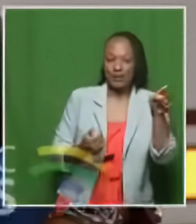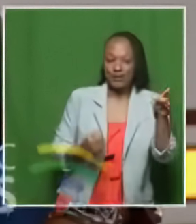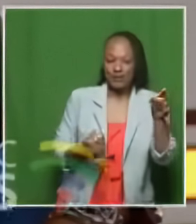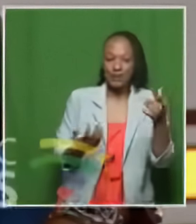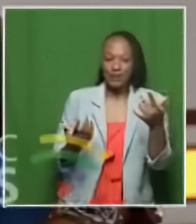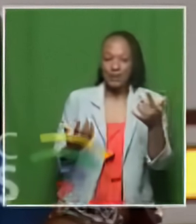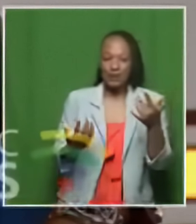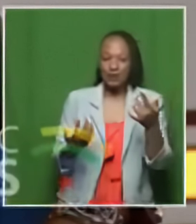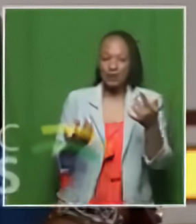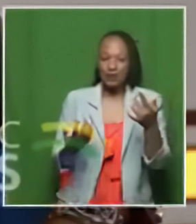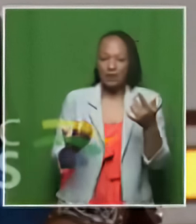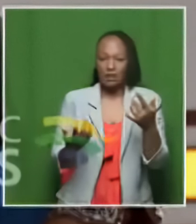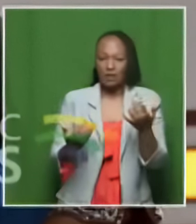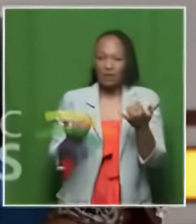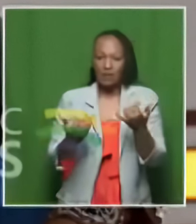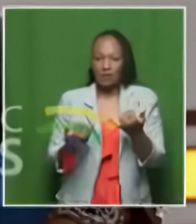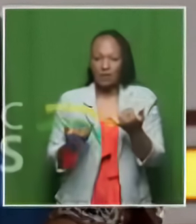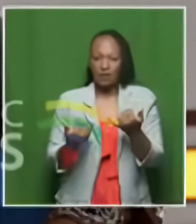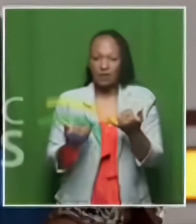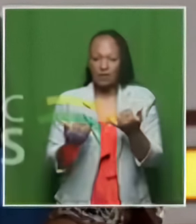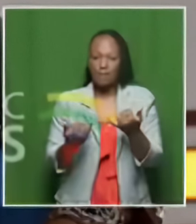now appealing for